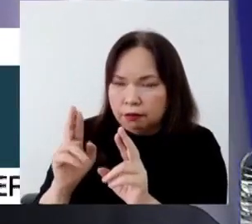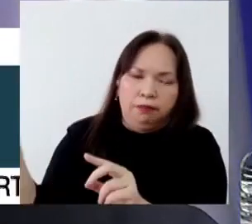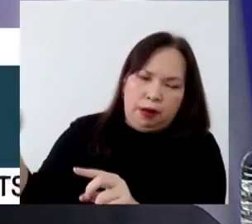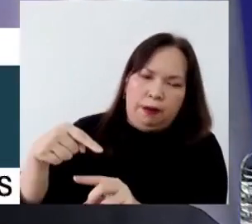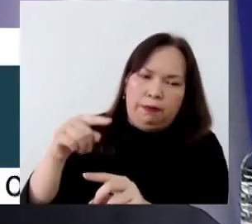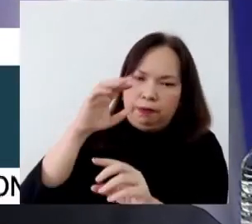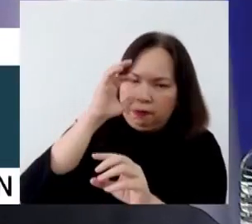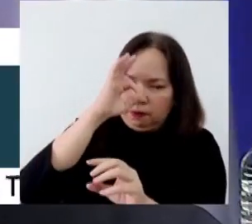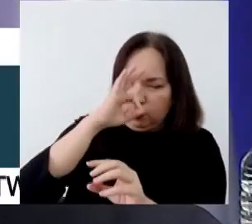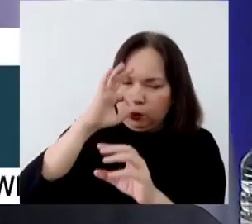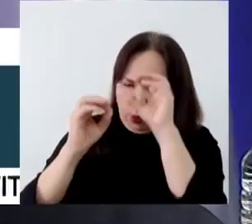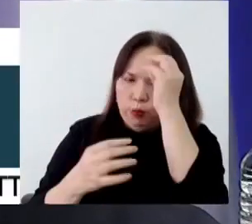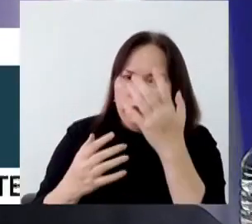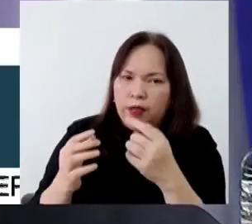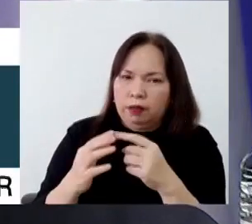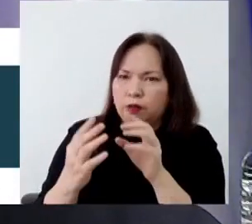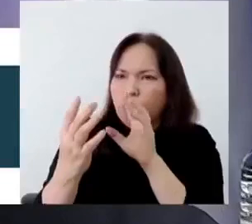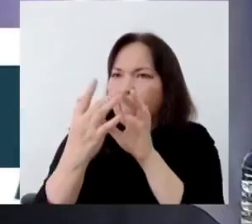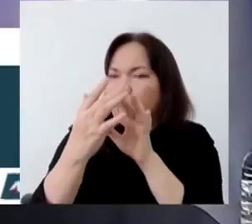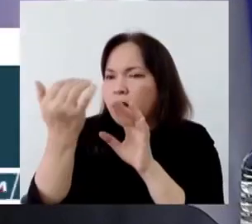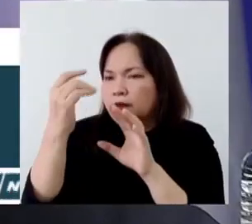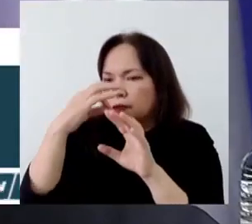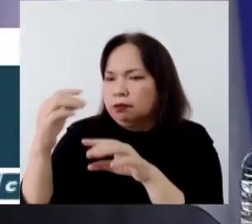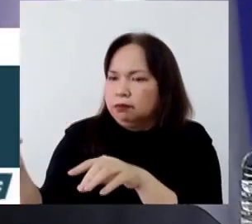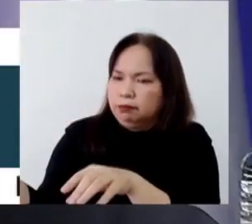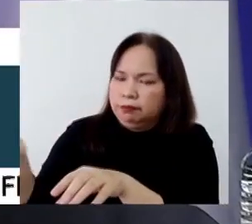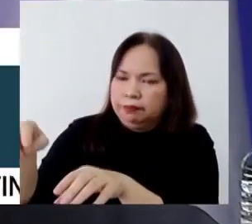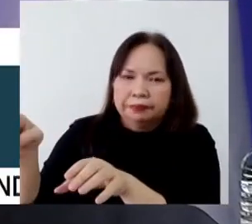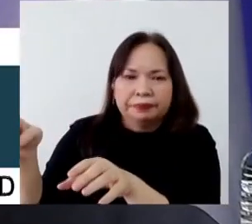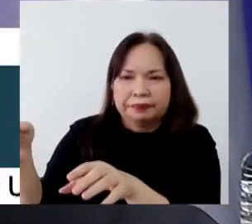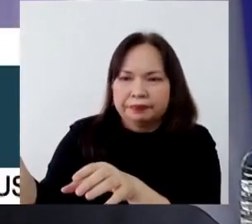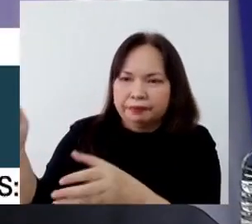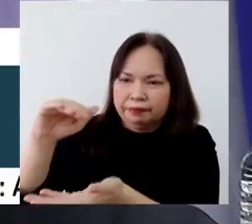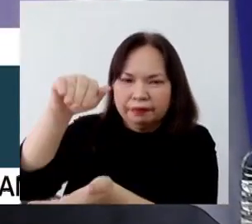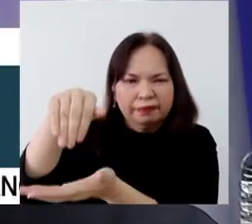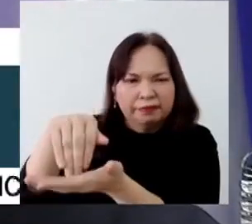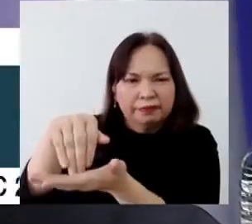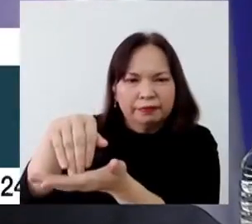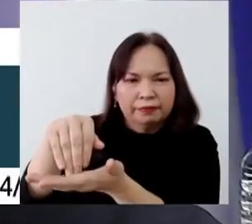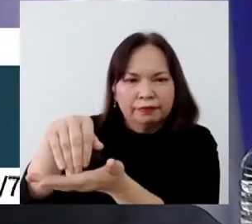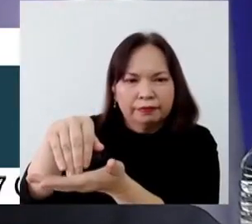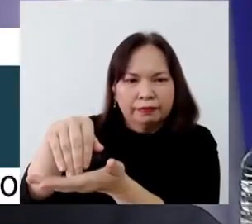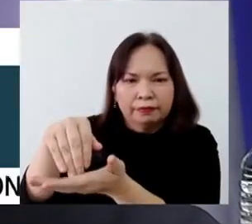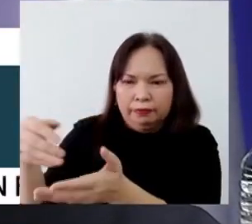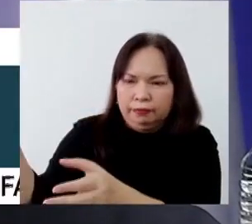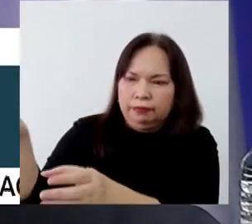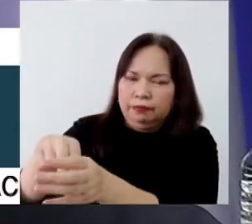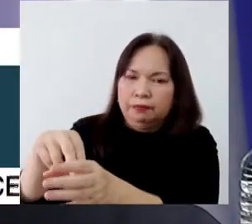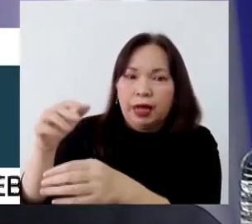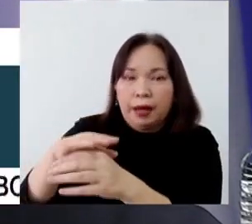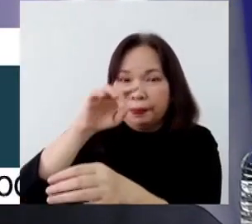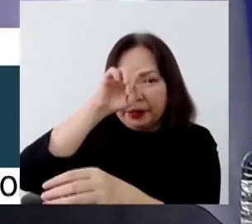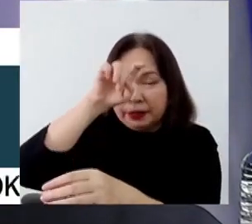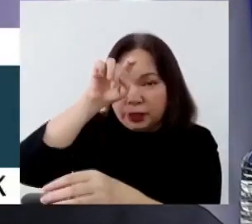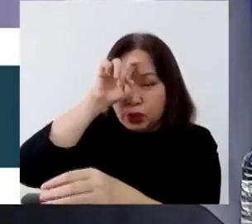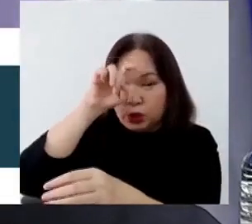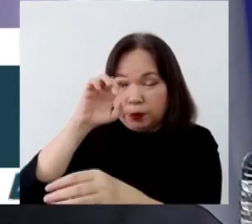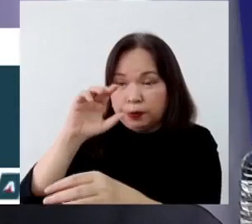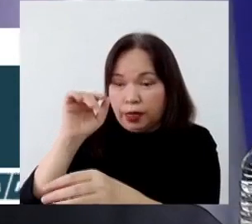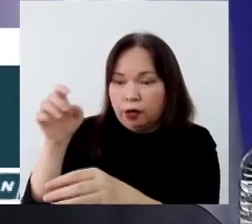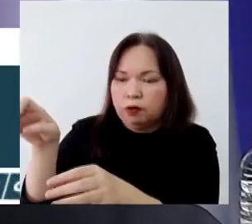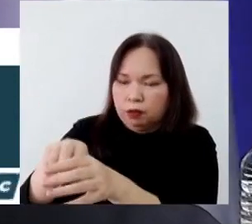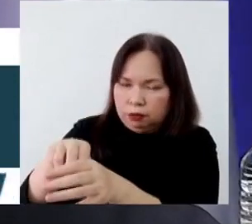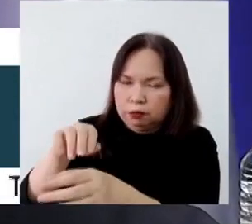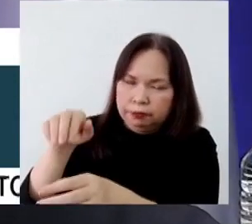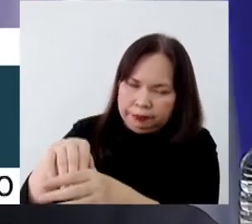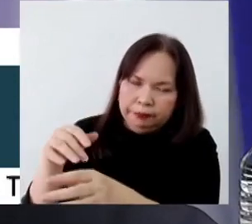to contact countries, and also through their embassies in Manila also, to provide critical assistance in